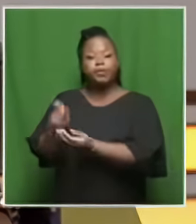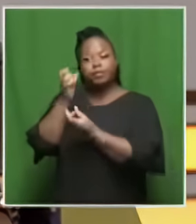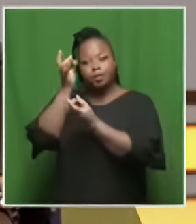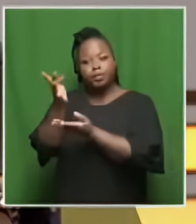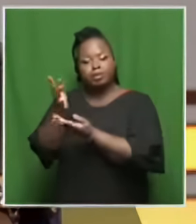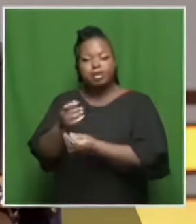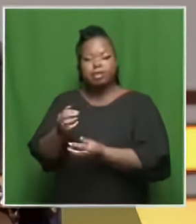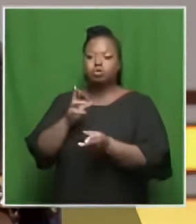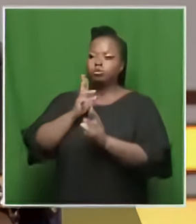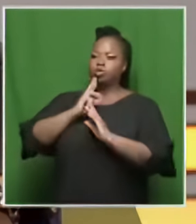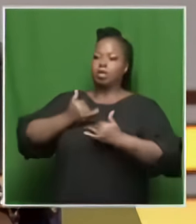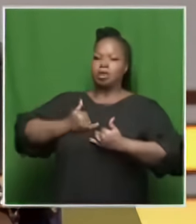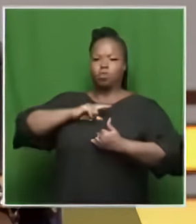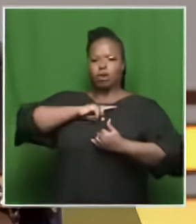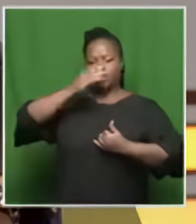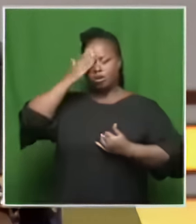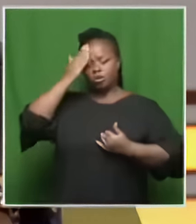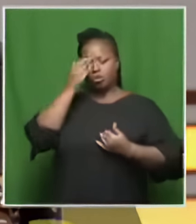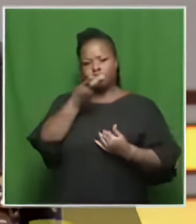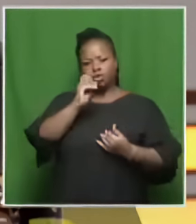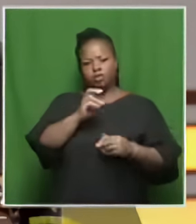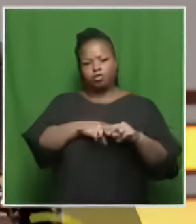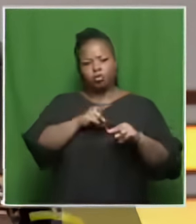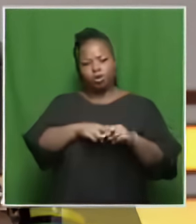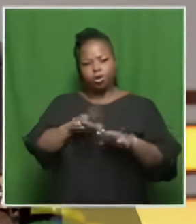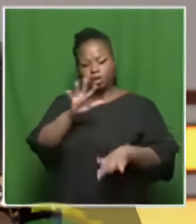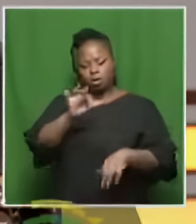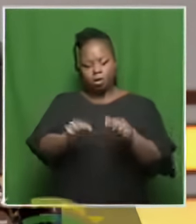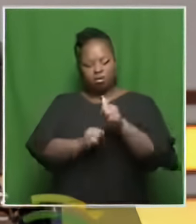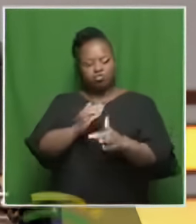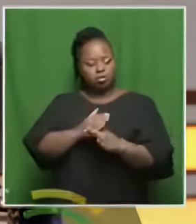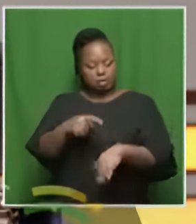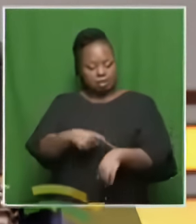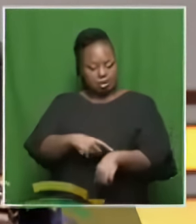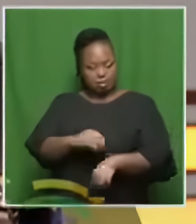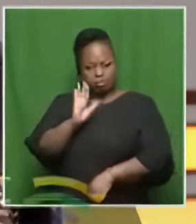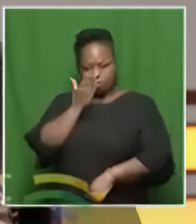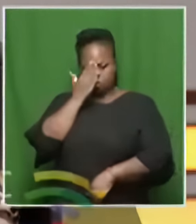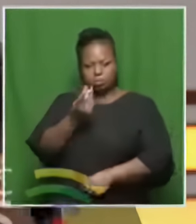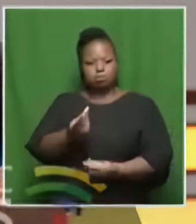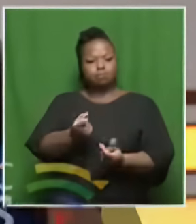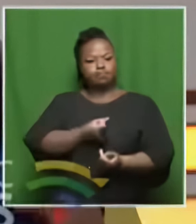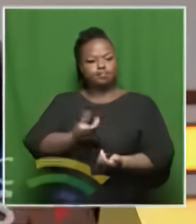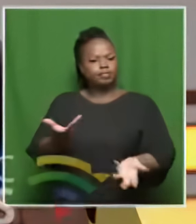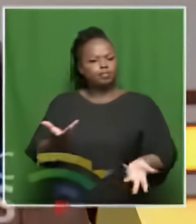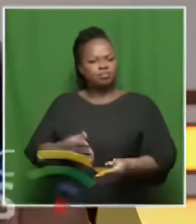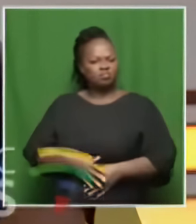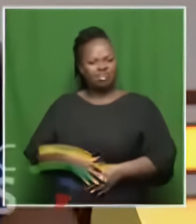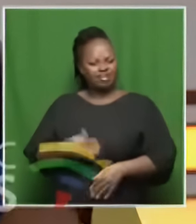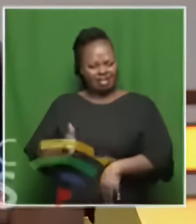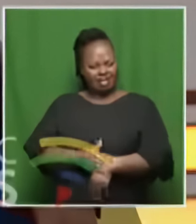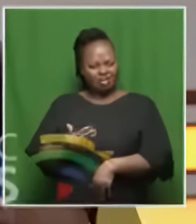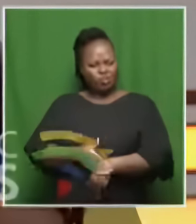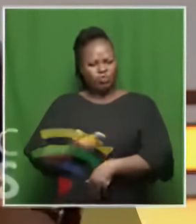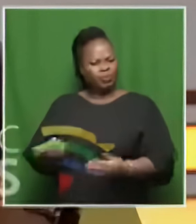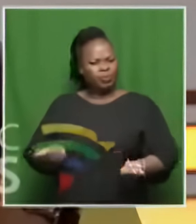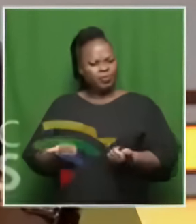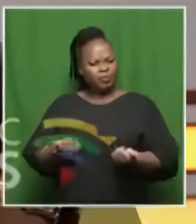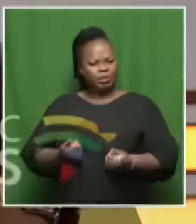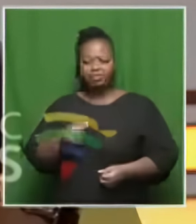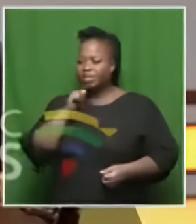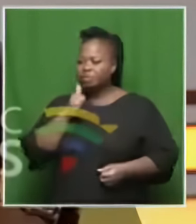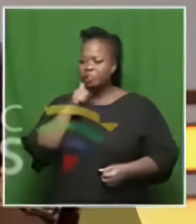by the 20th of February we must wrap up our work. So we don't have time. And that response, once it comes late, even if you